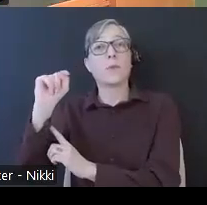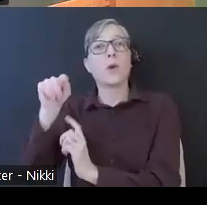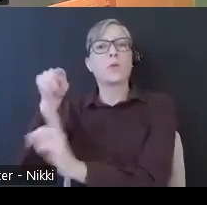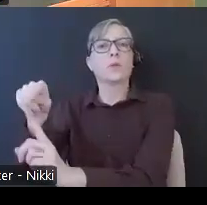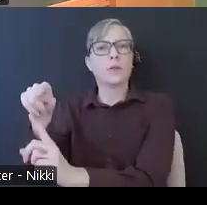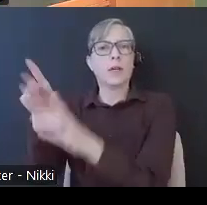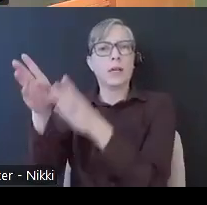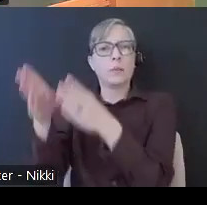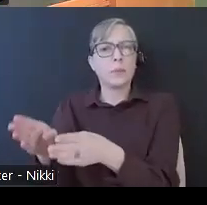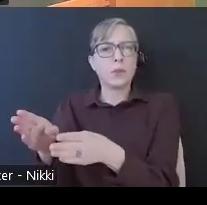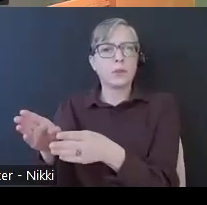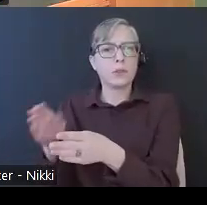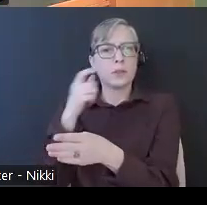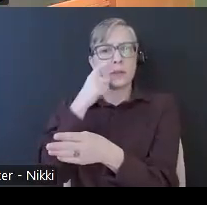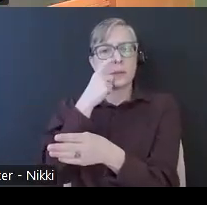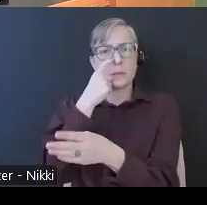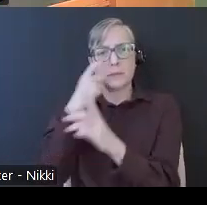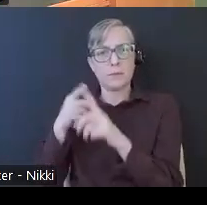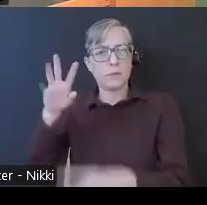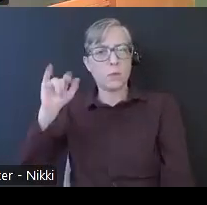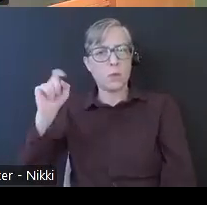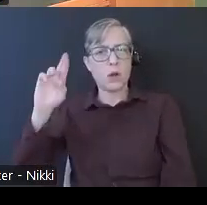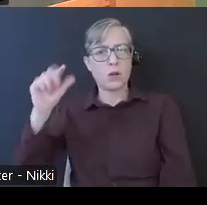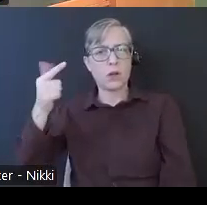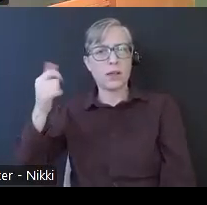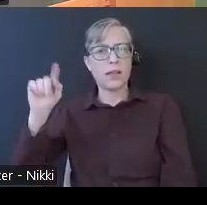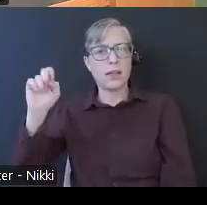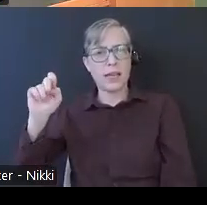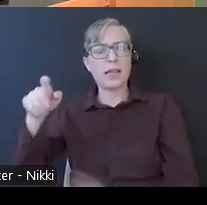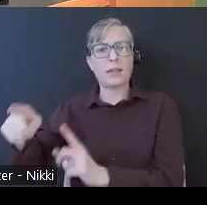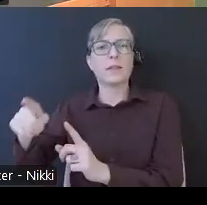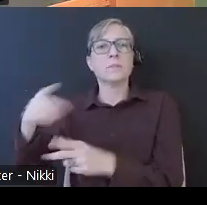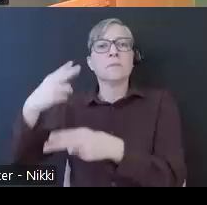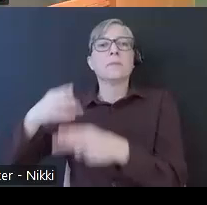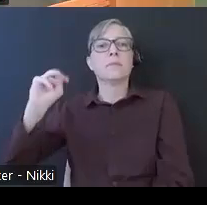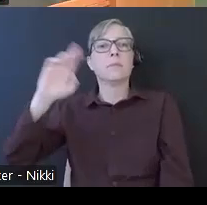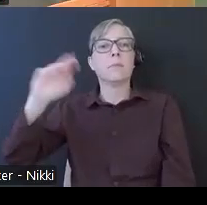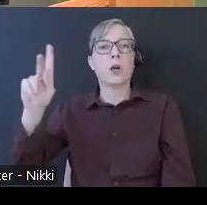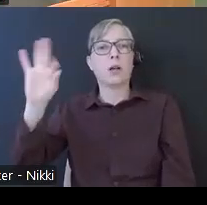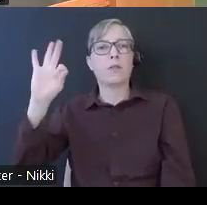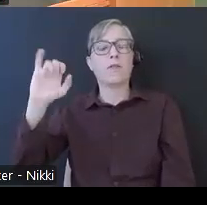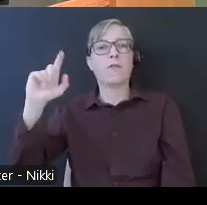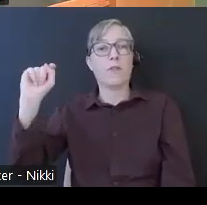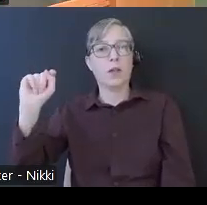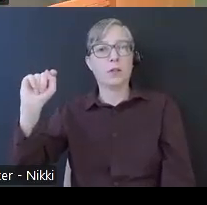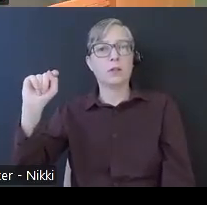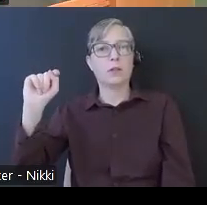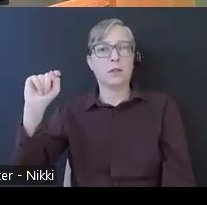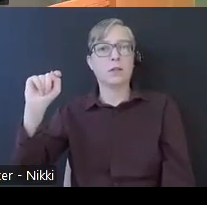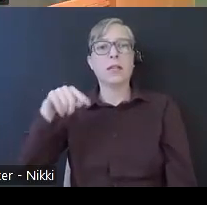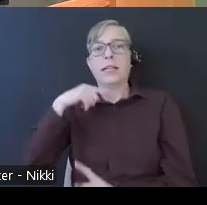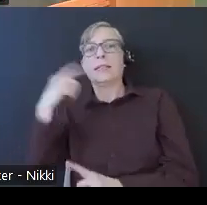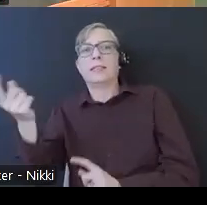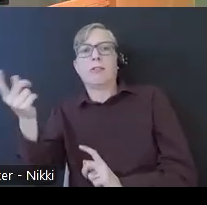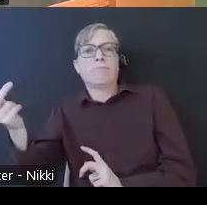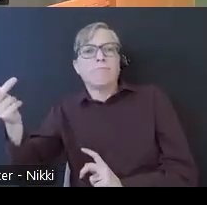on the trail of Nixon and the Watergate break-in, that follow the money. So that's